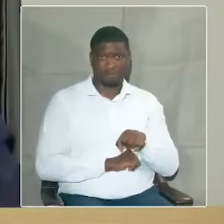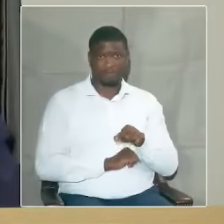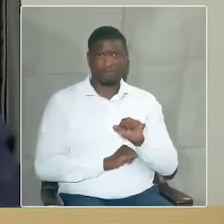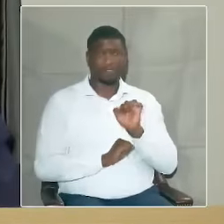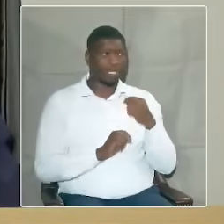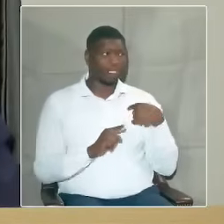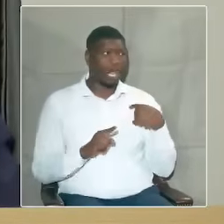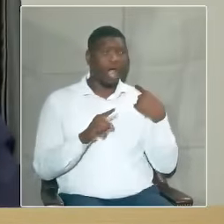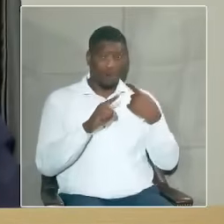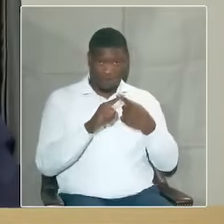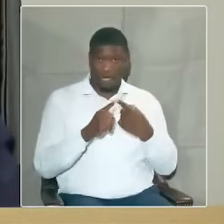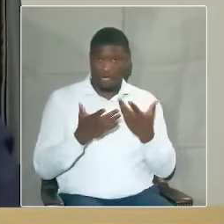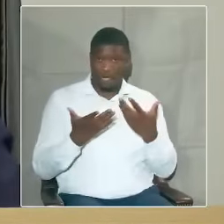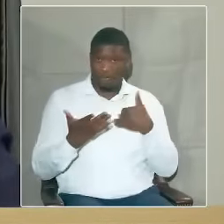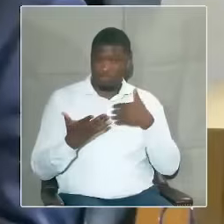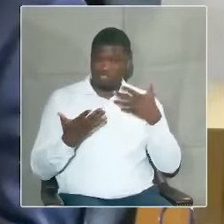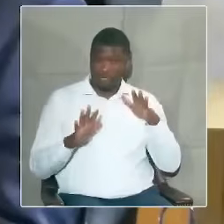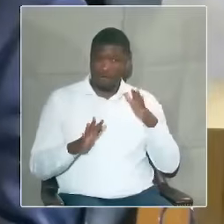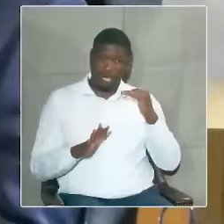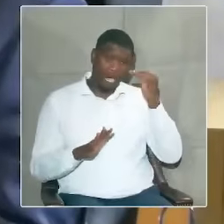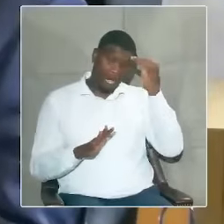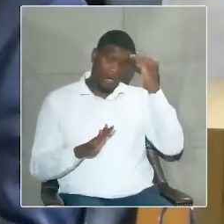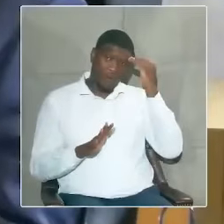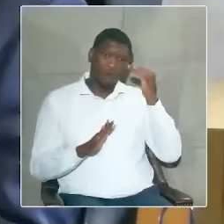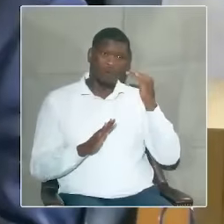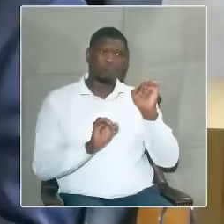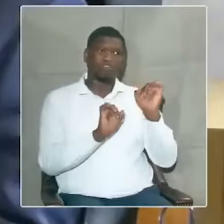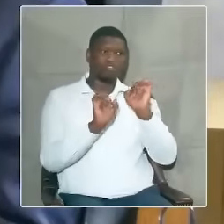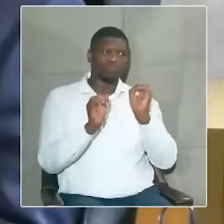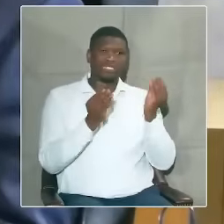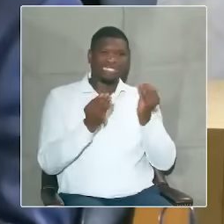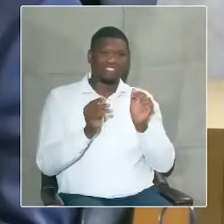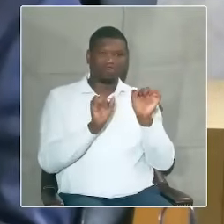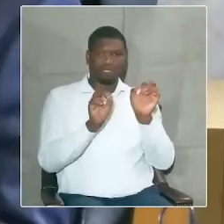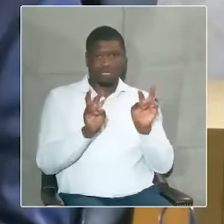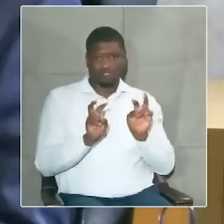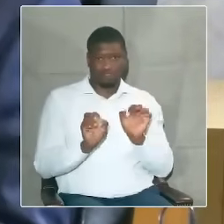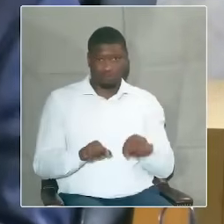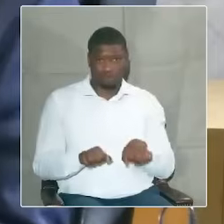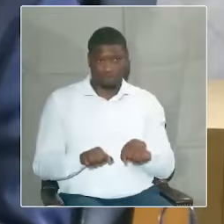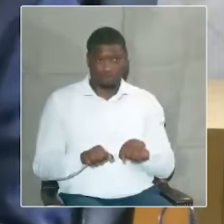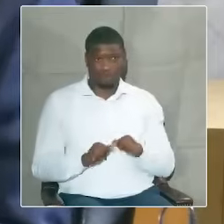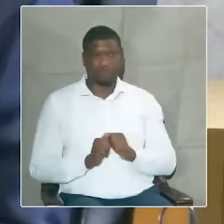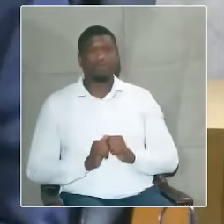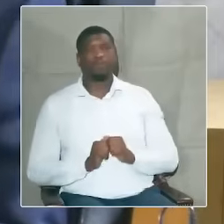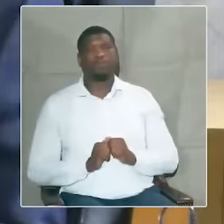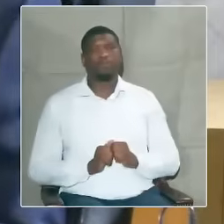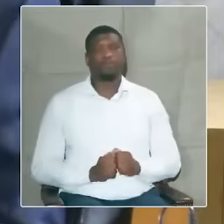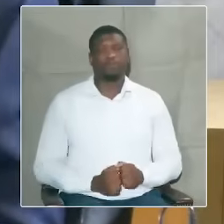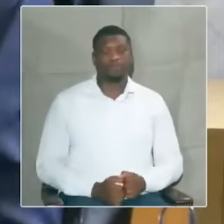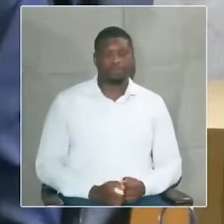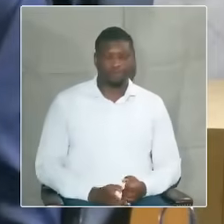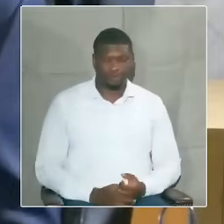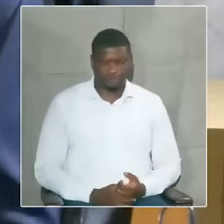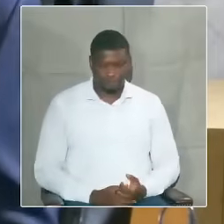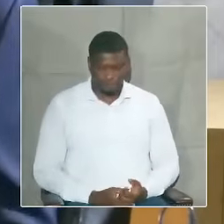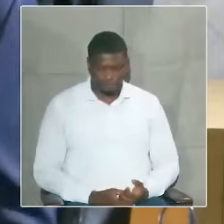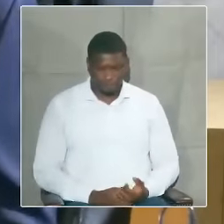That's how far I'm able to deal with that issue. Correct.